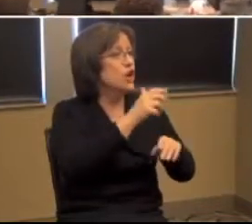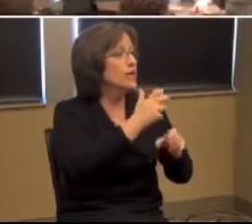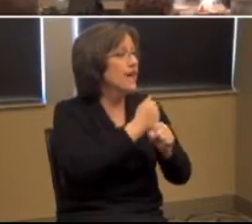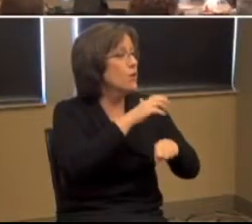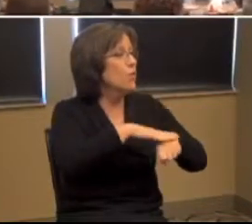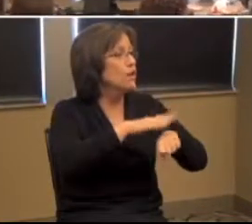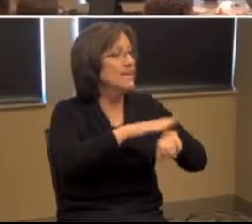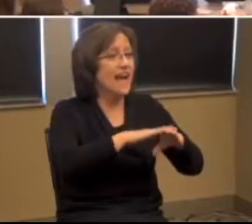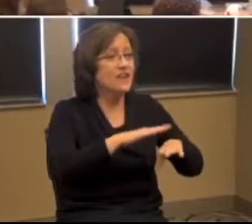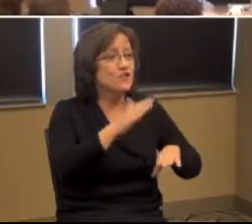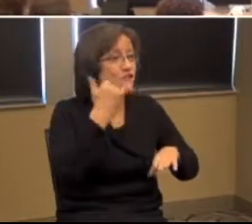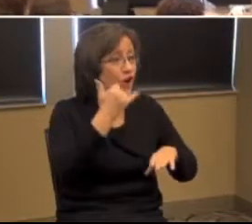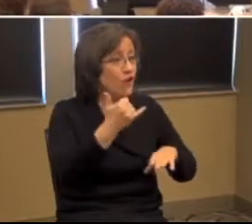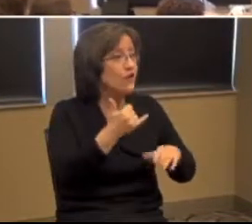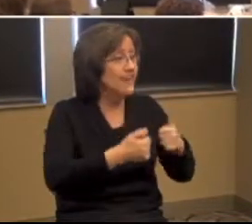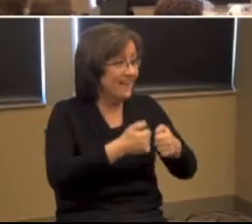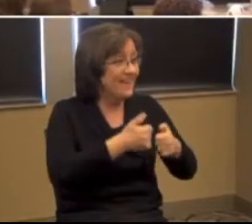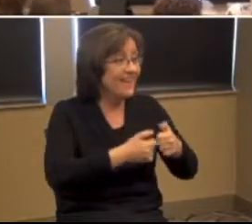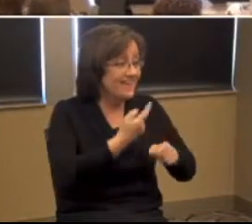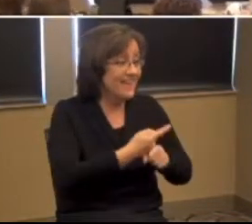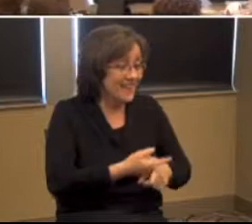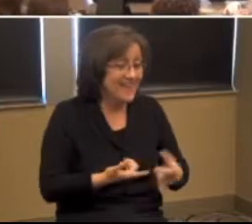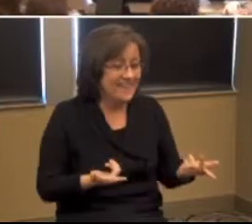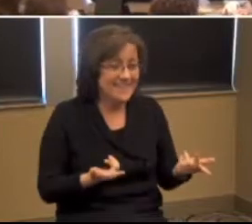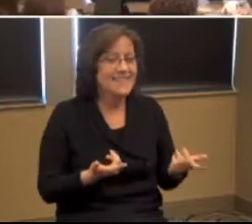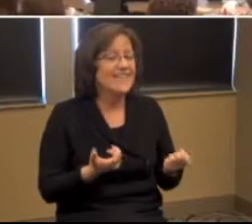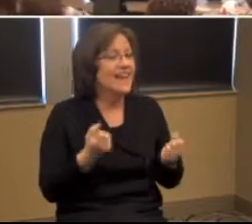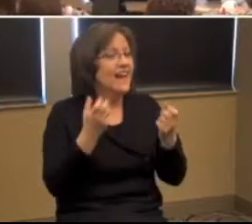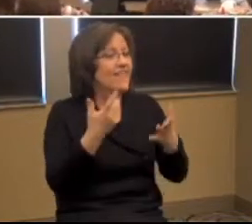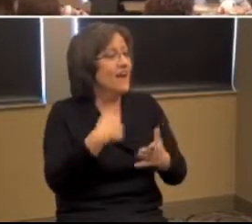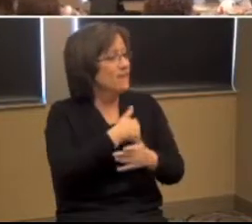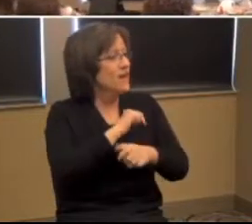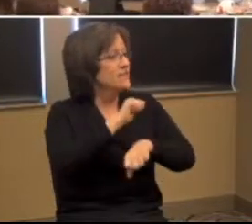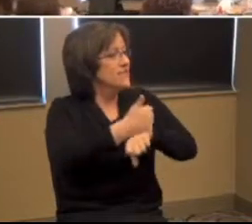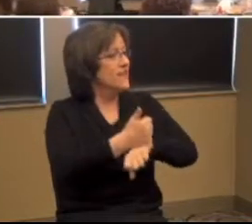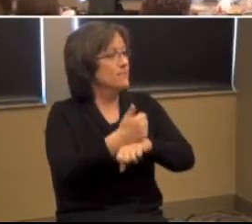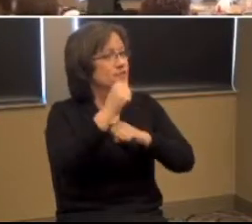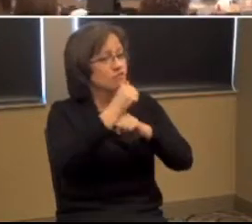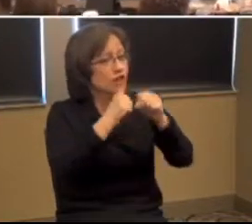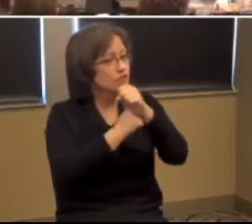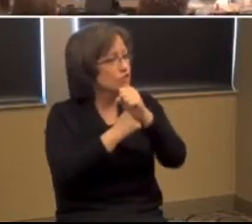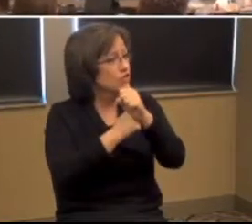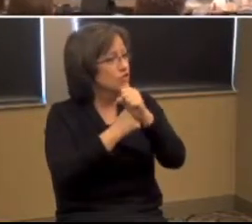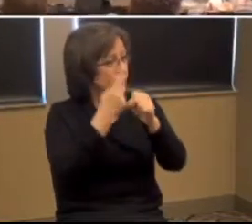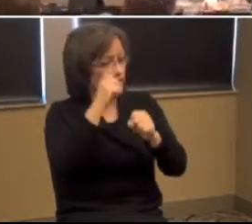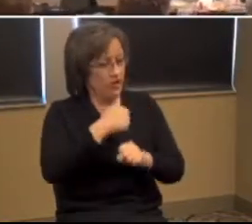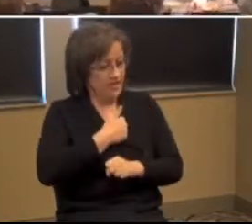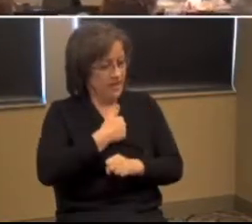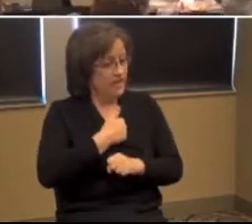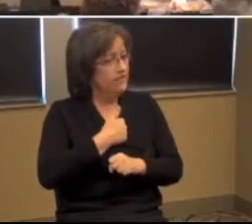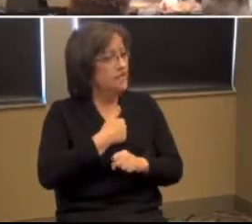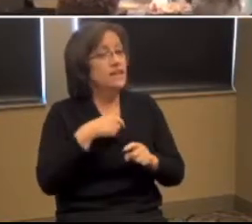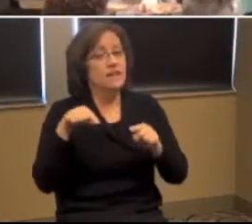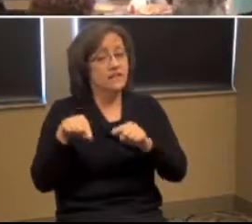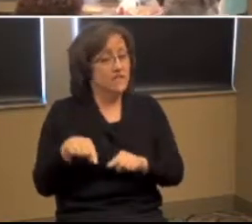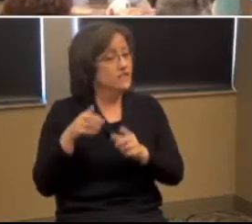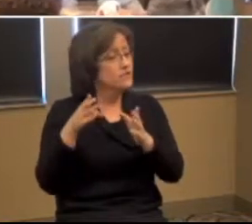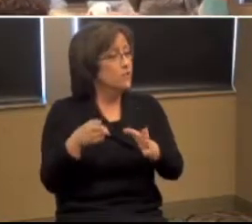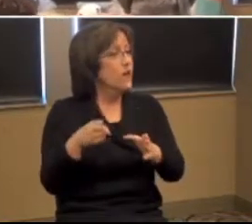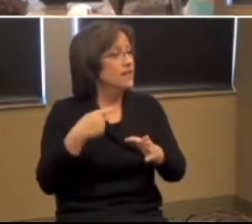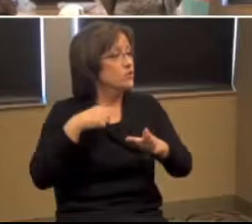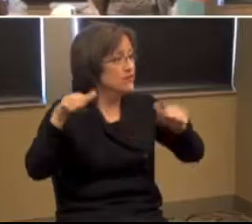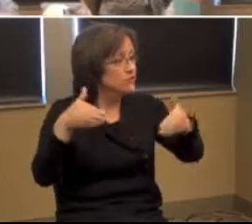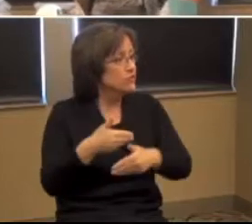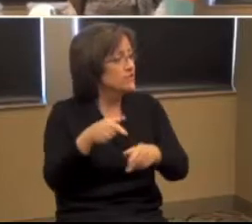Yeah, so a lot of us put structures in our own days to help us out. This is basically a way for us to introduce that